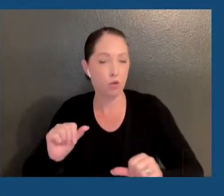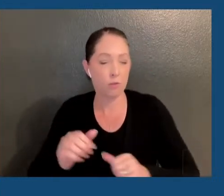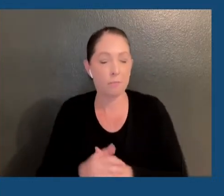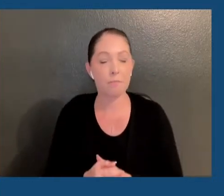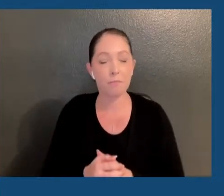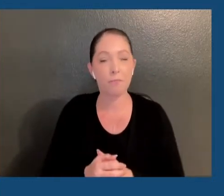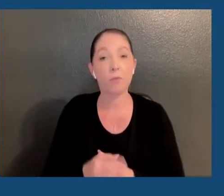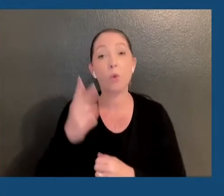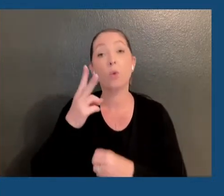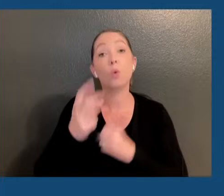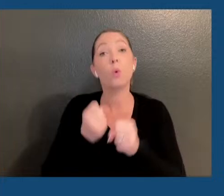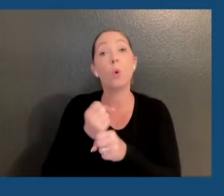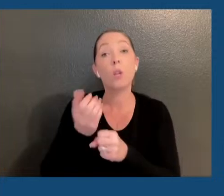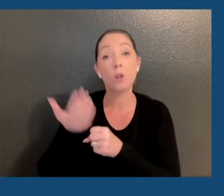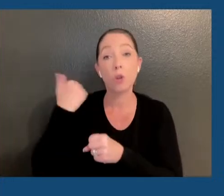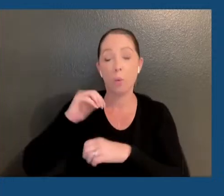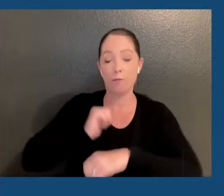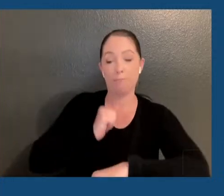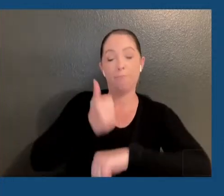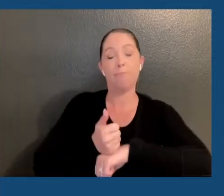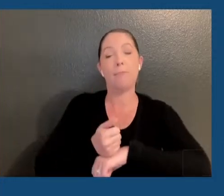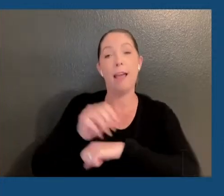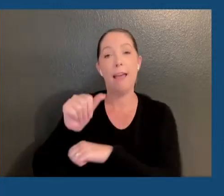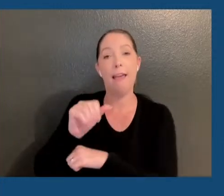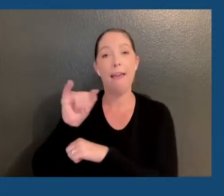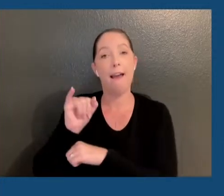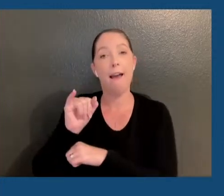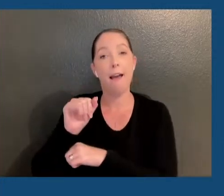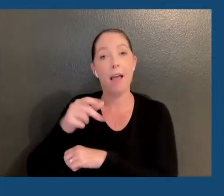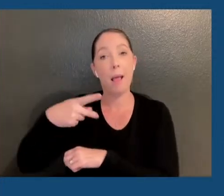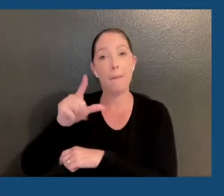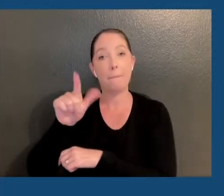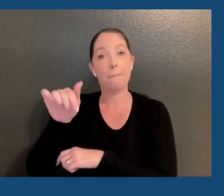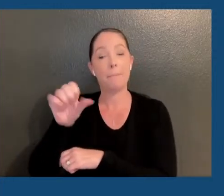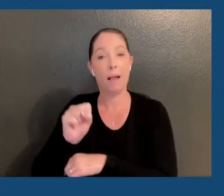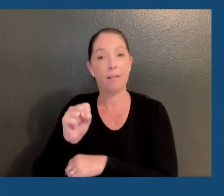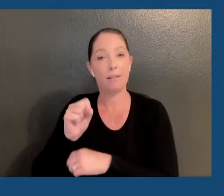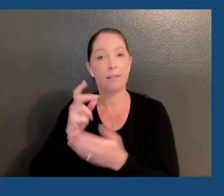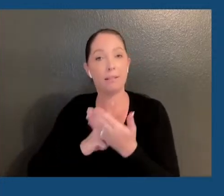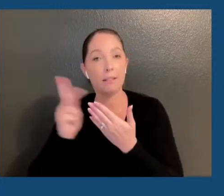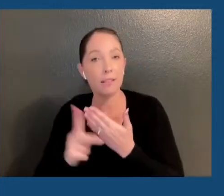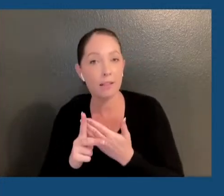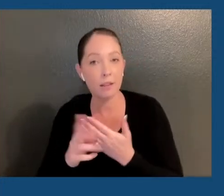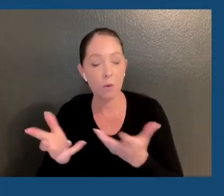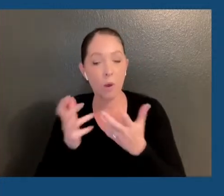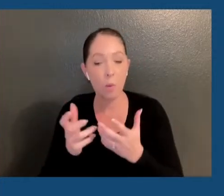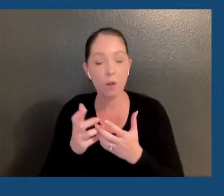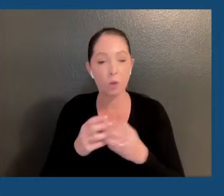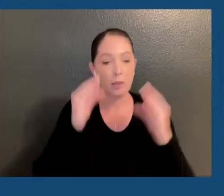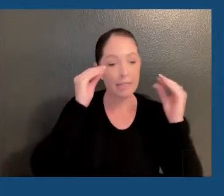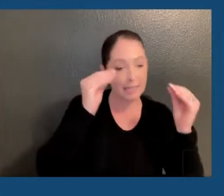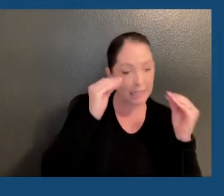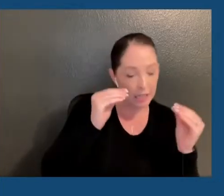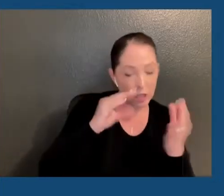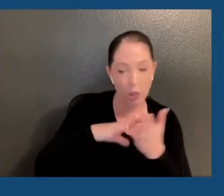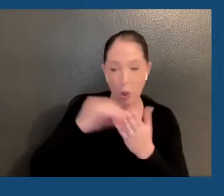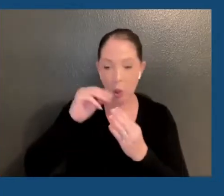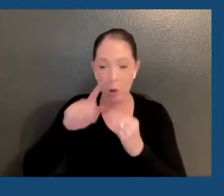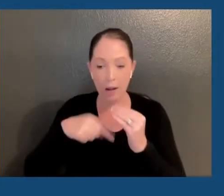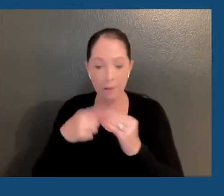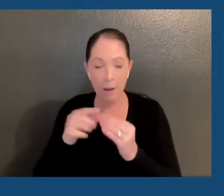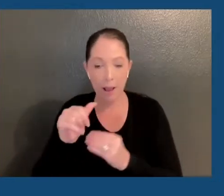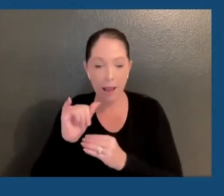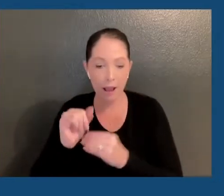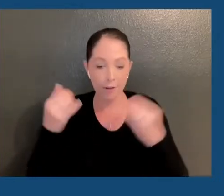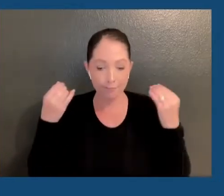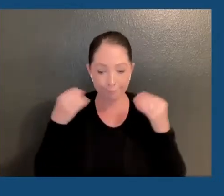our innovative AI Plus initiative to integrate teaching and learning about AI across